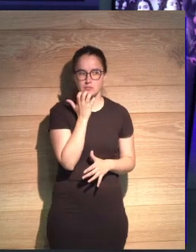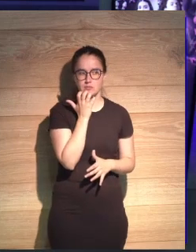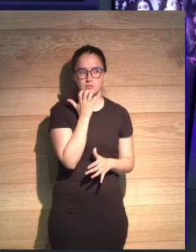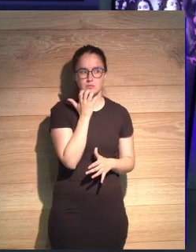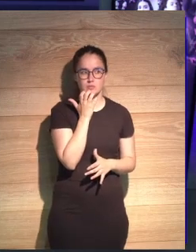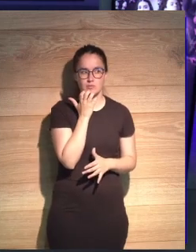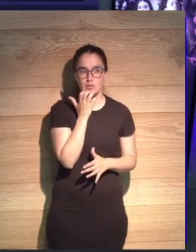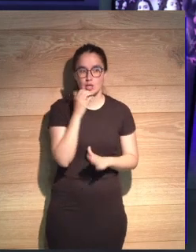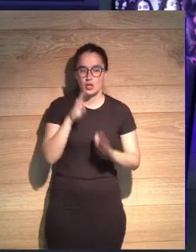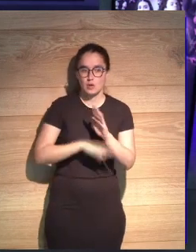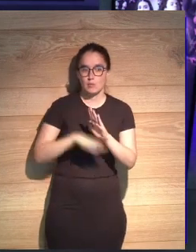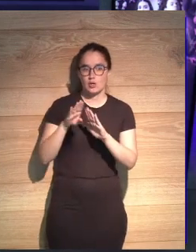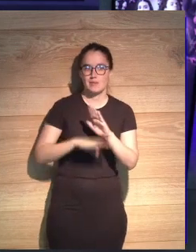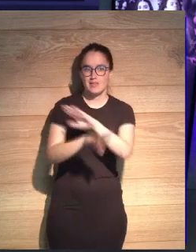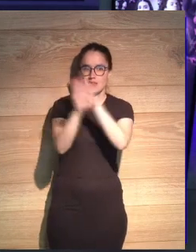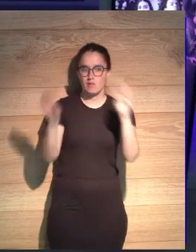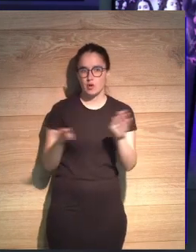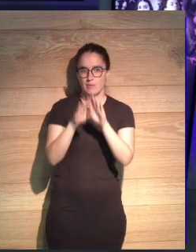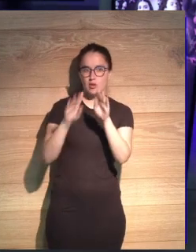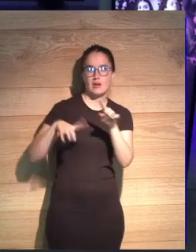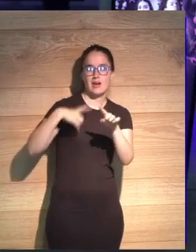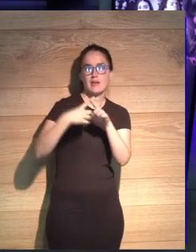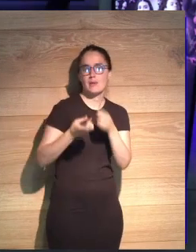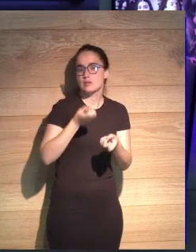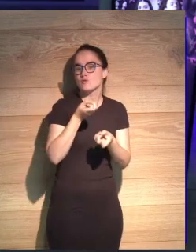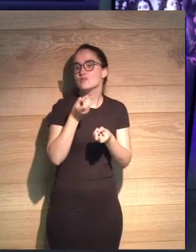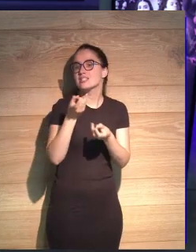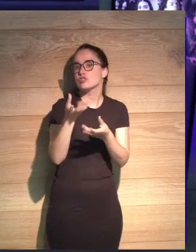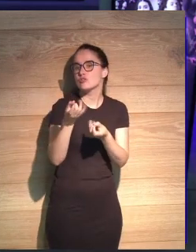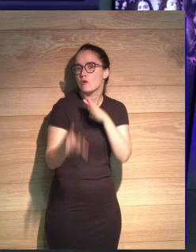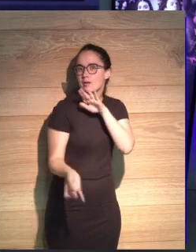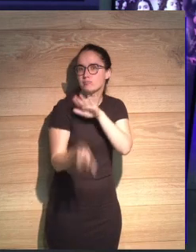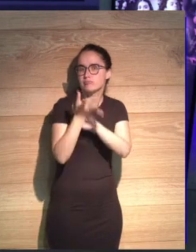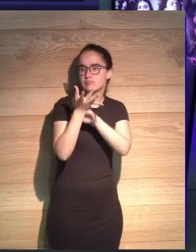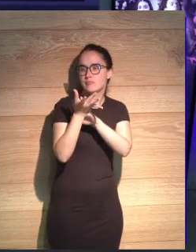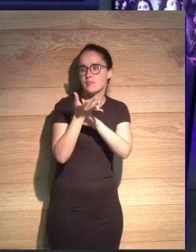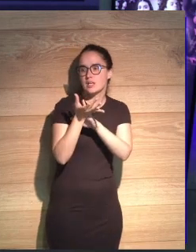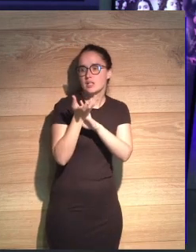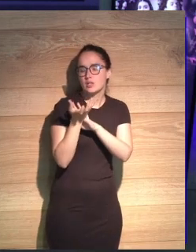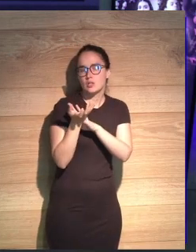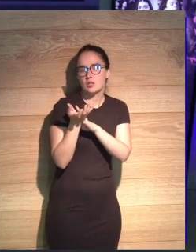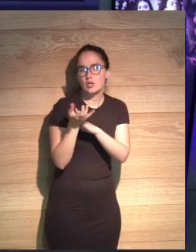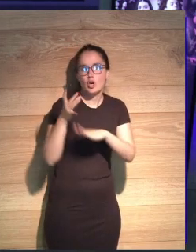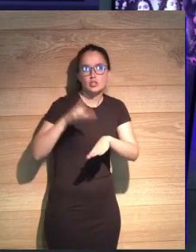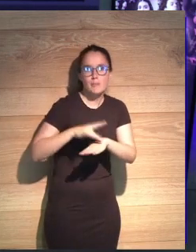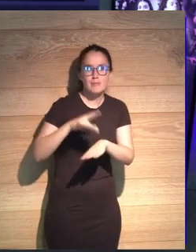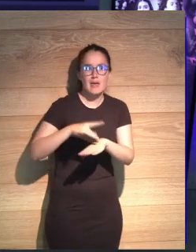etc. If around this training program we add some storytelling, we